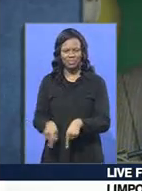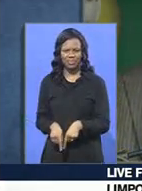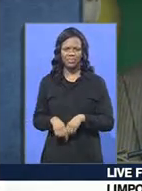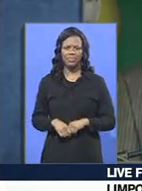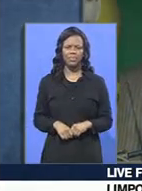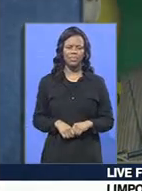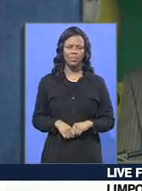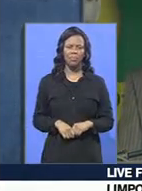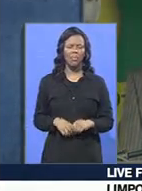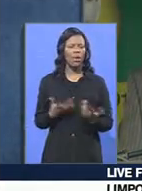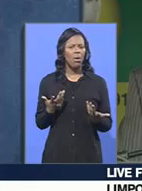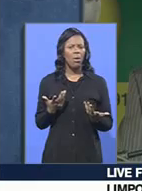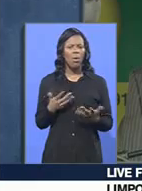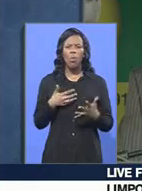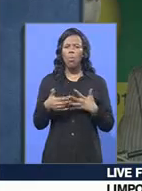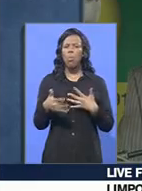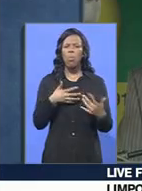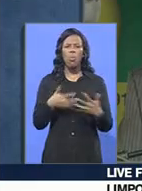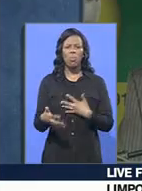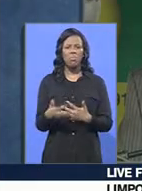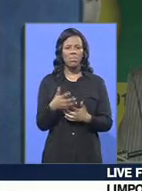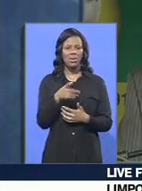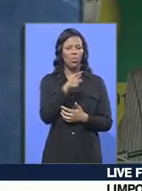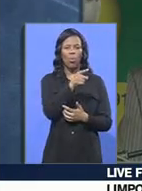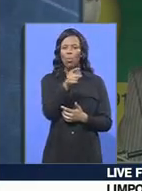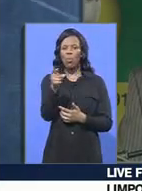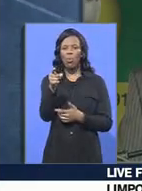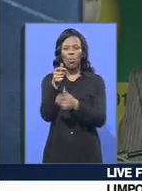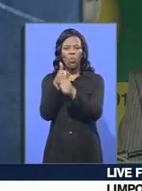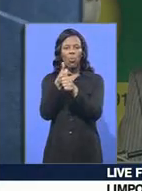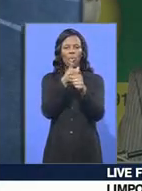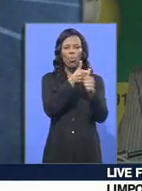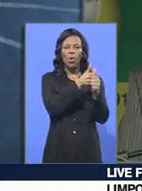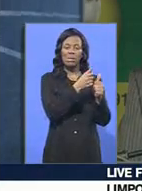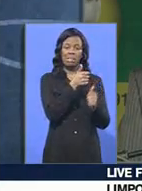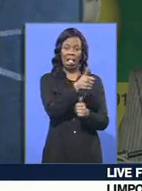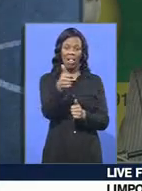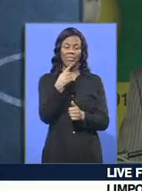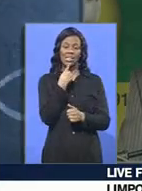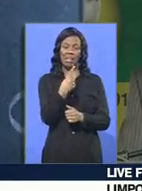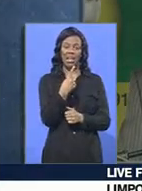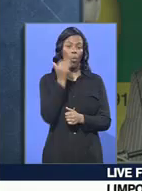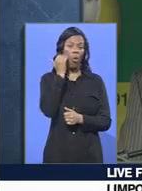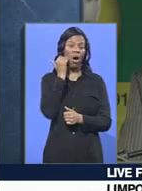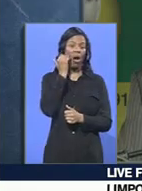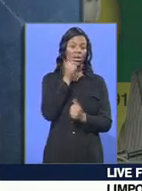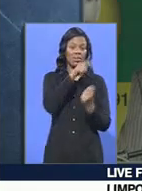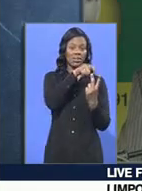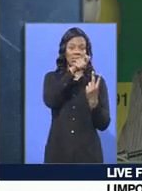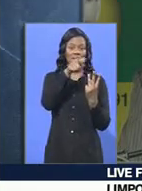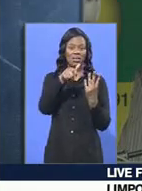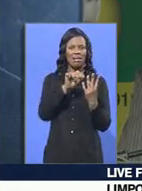Whatever he himself may say in his defense, the white man's